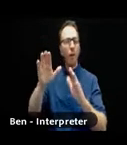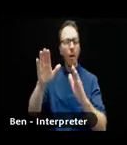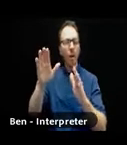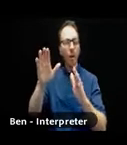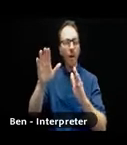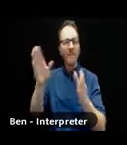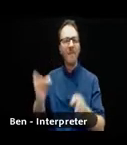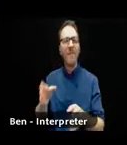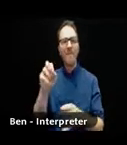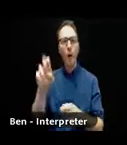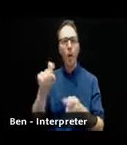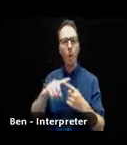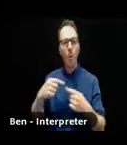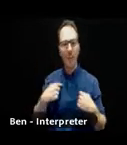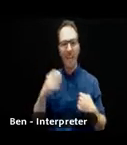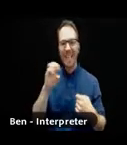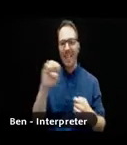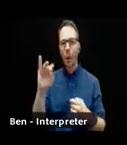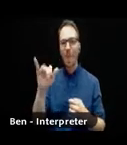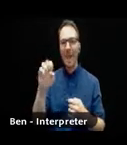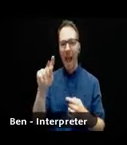with Eastern Mennonite University